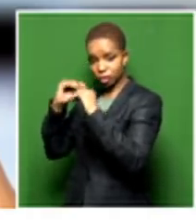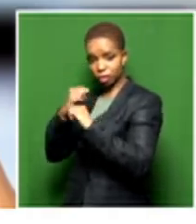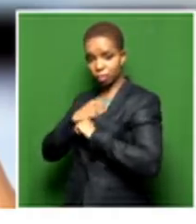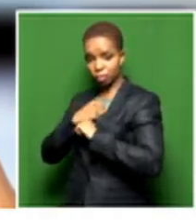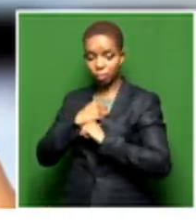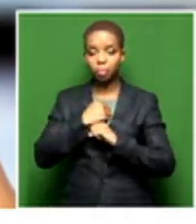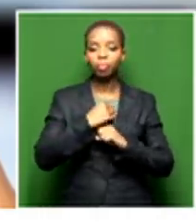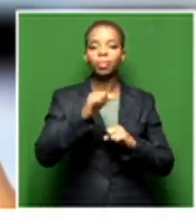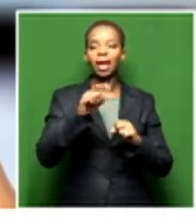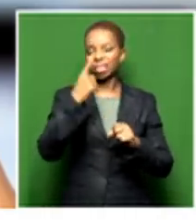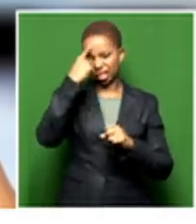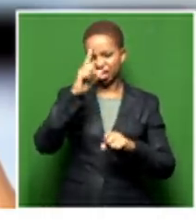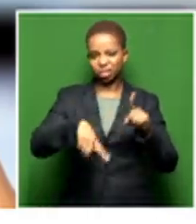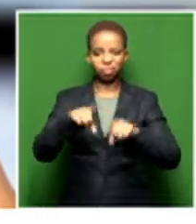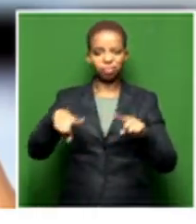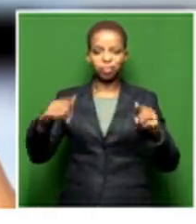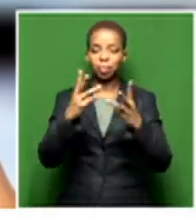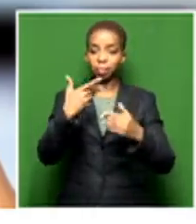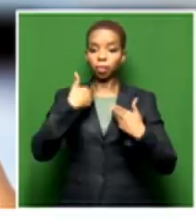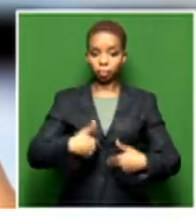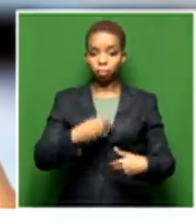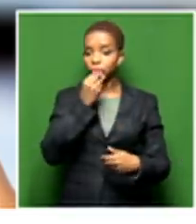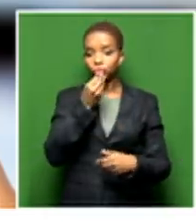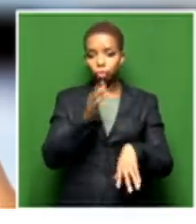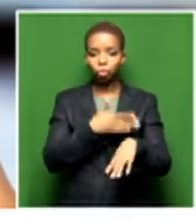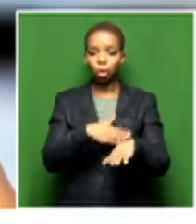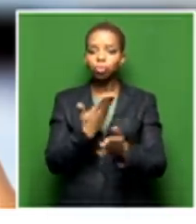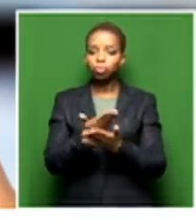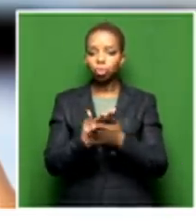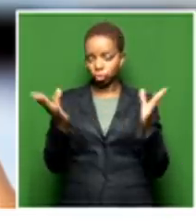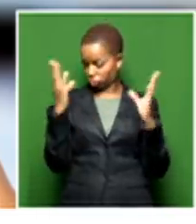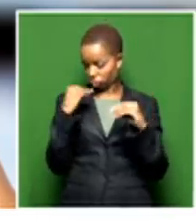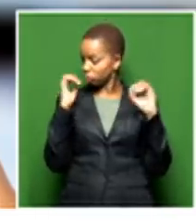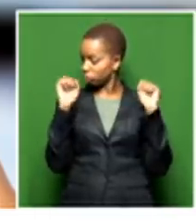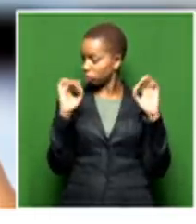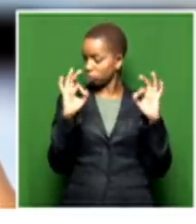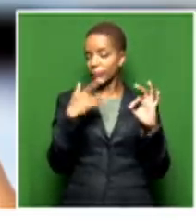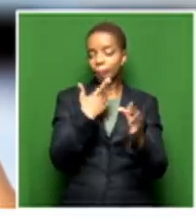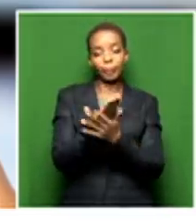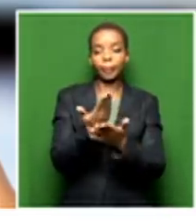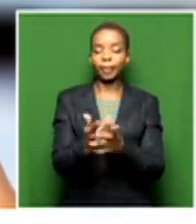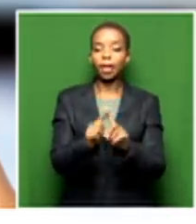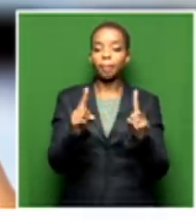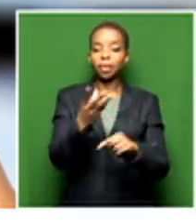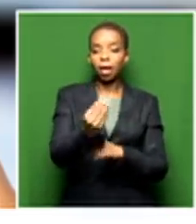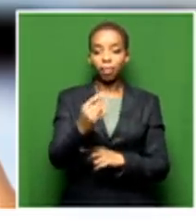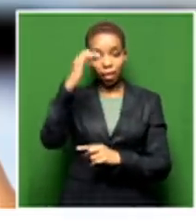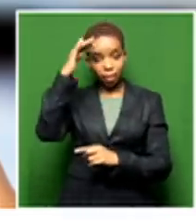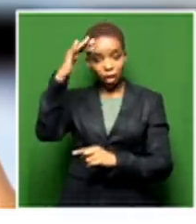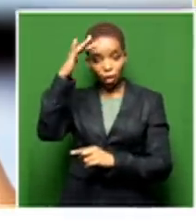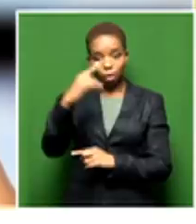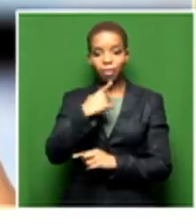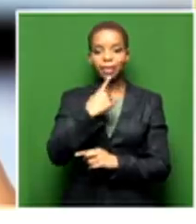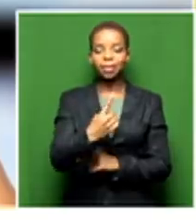for different people, Certainly, I don't have a problem eating late and falling asleep. There is a theory that red